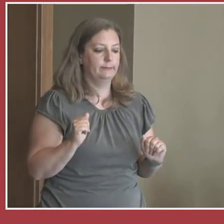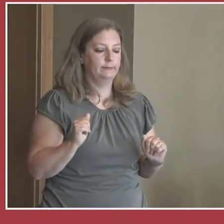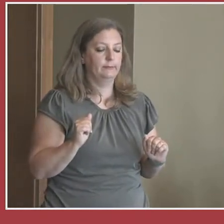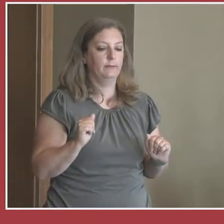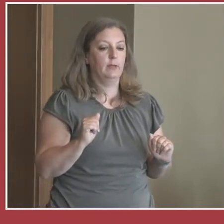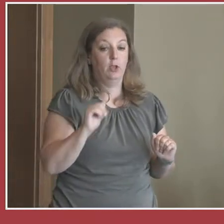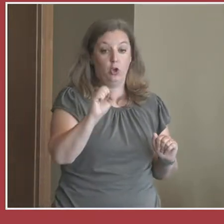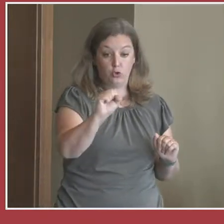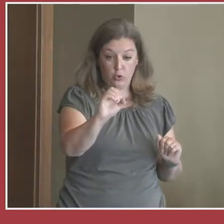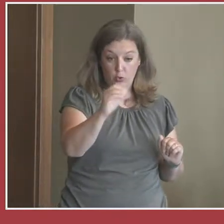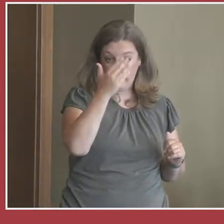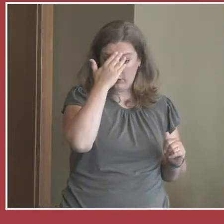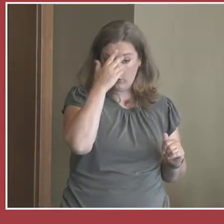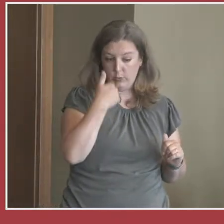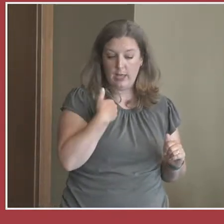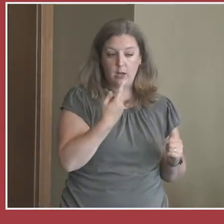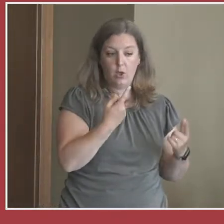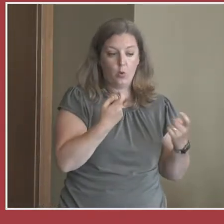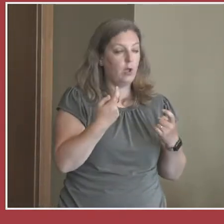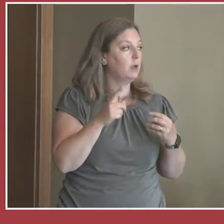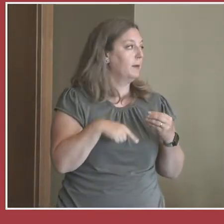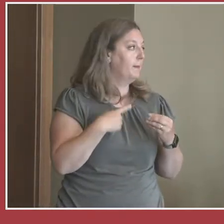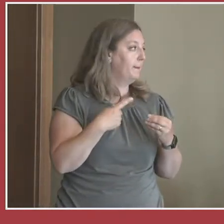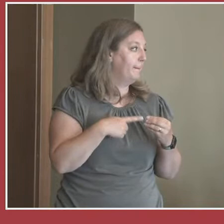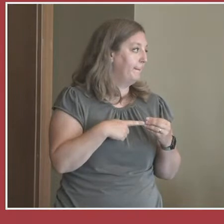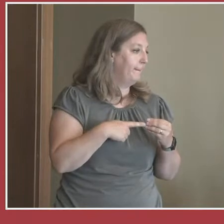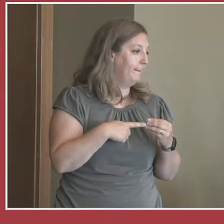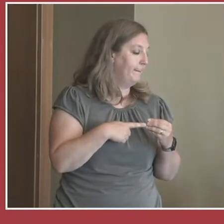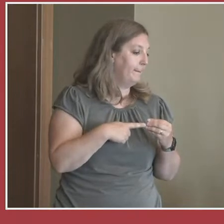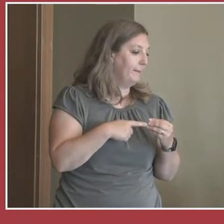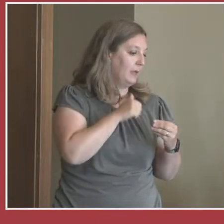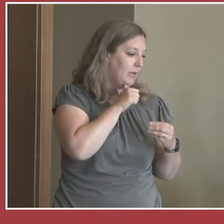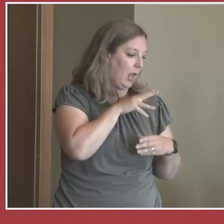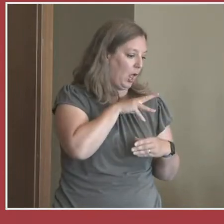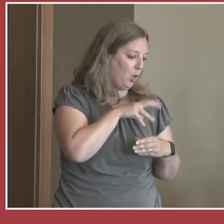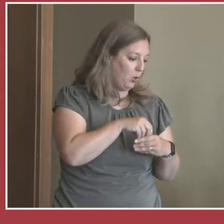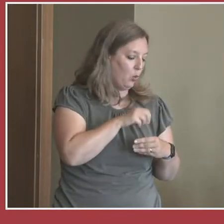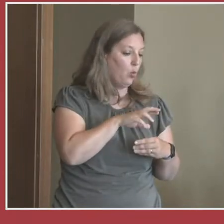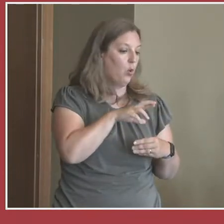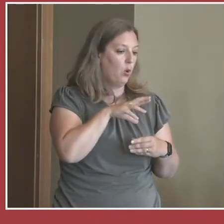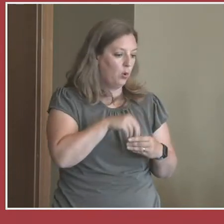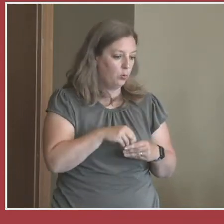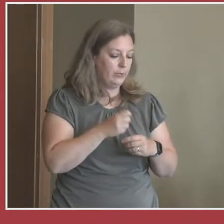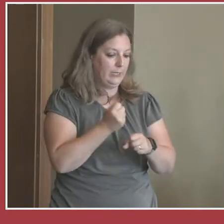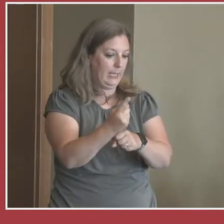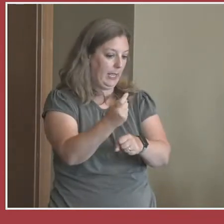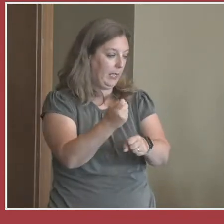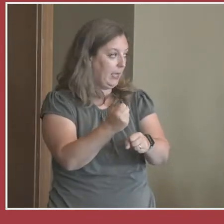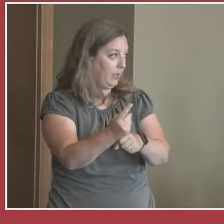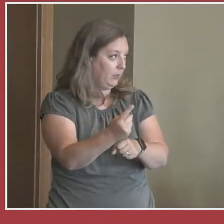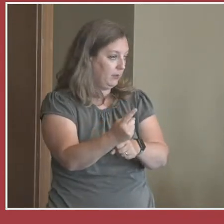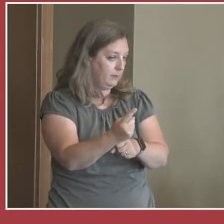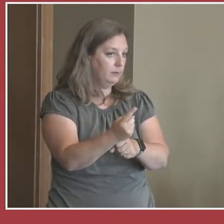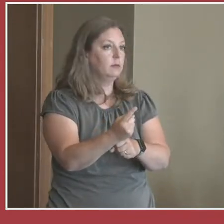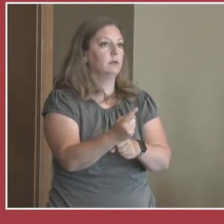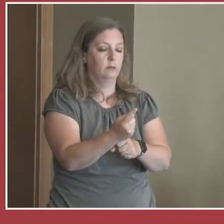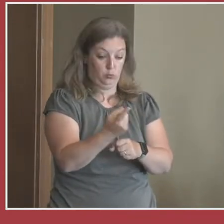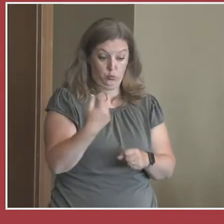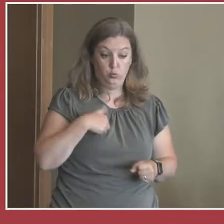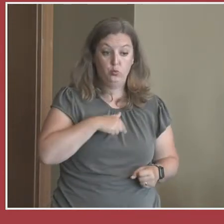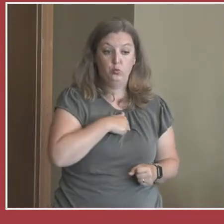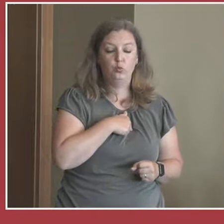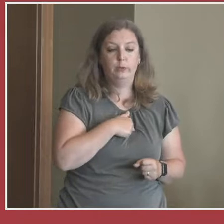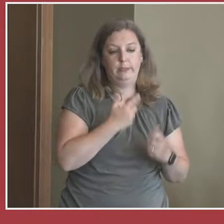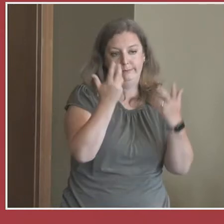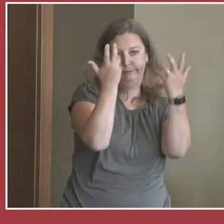Director Olson, I know you had a question about not including or including annual. What we did was